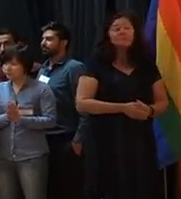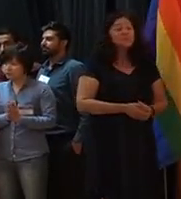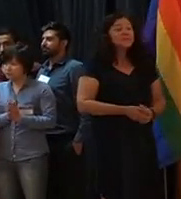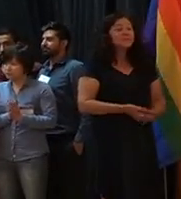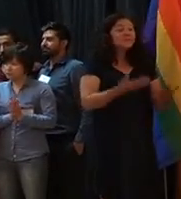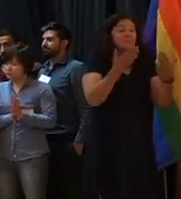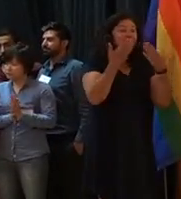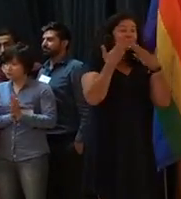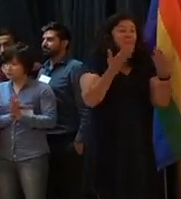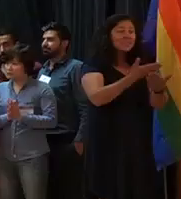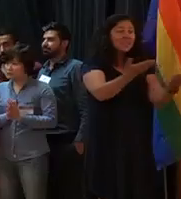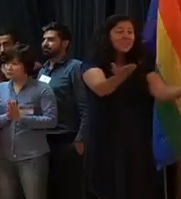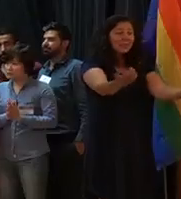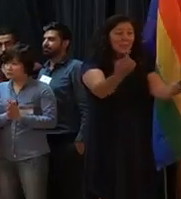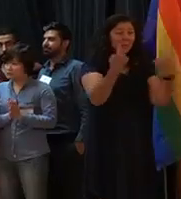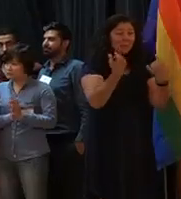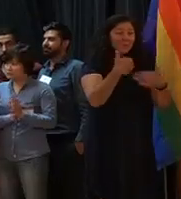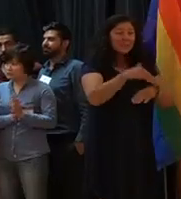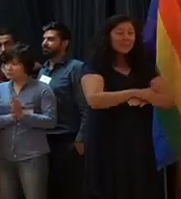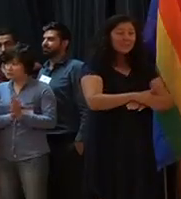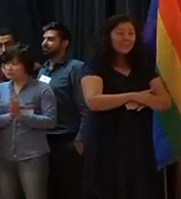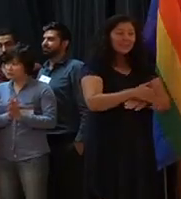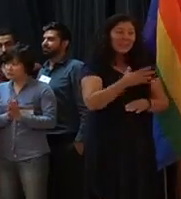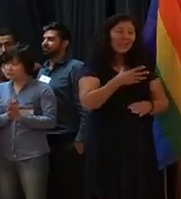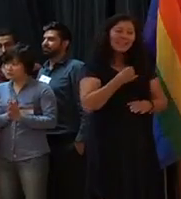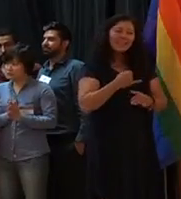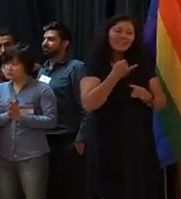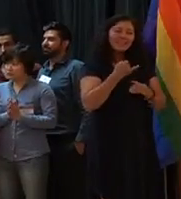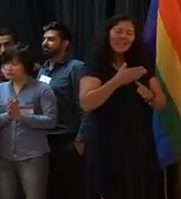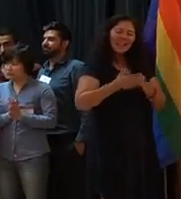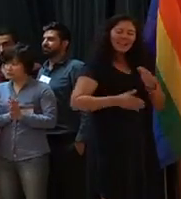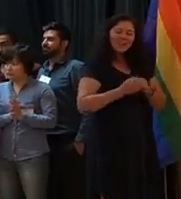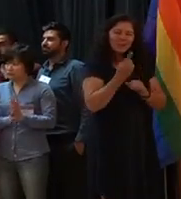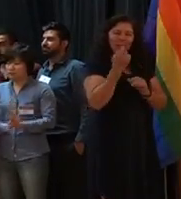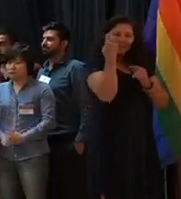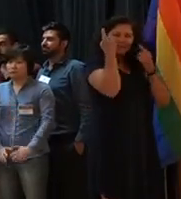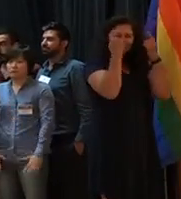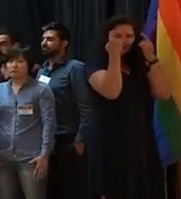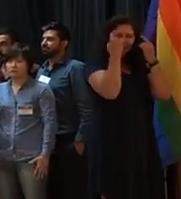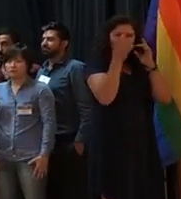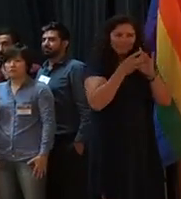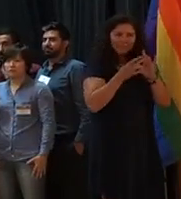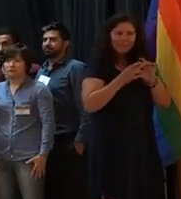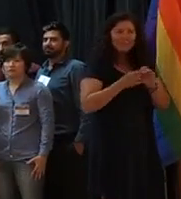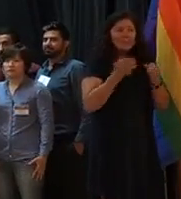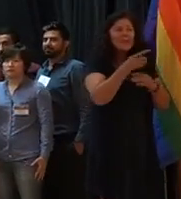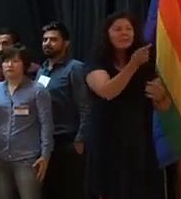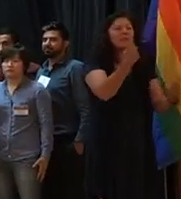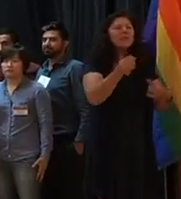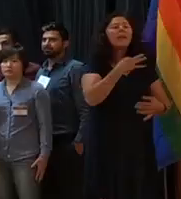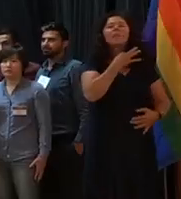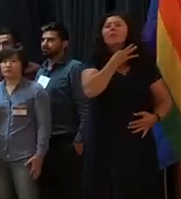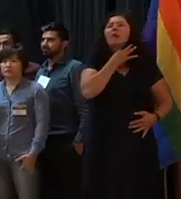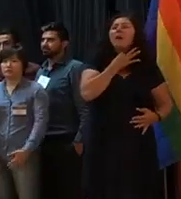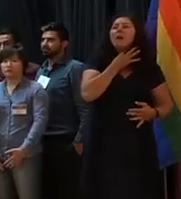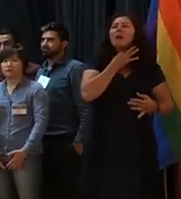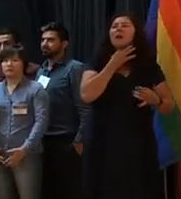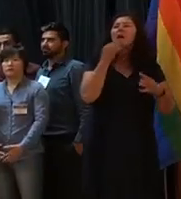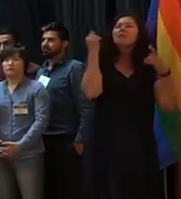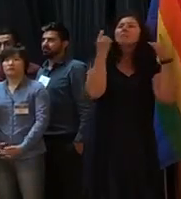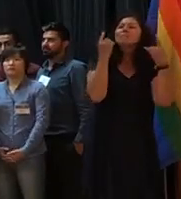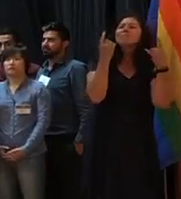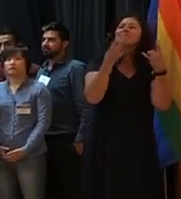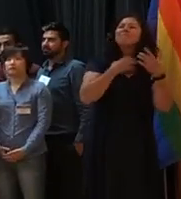Thank you all for attending tonight, and I would like to leave you with this thought. Many of you came here today with curiosity, wonder, and